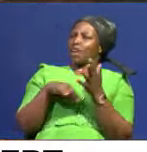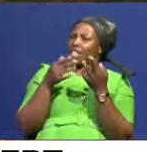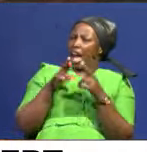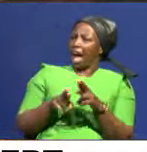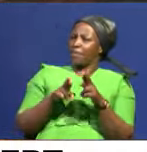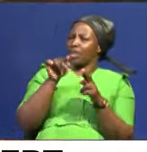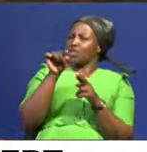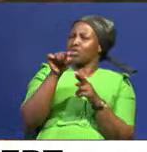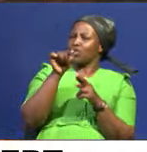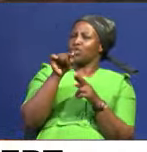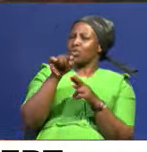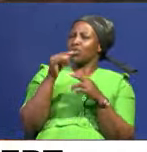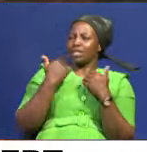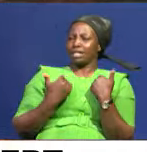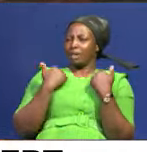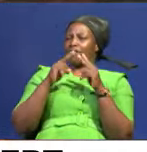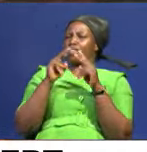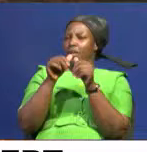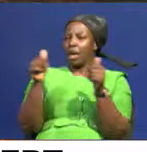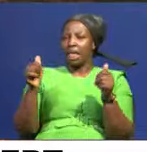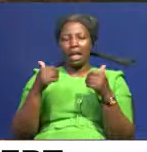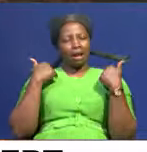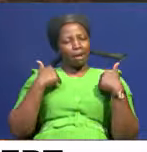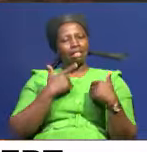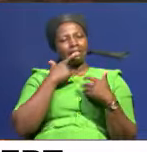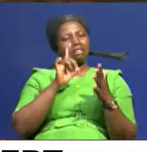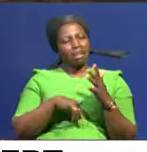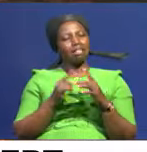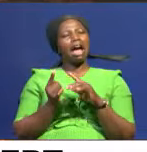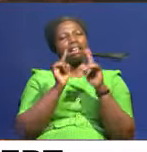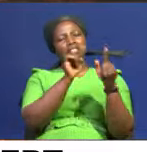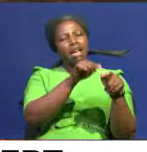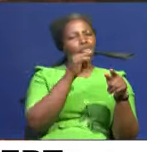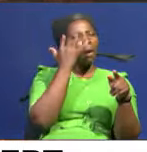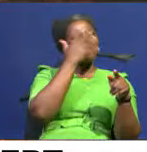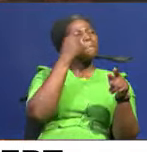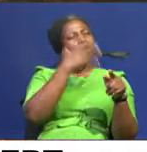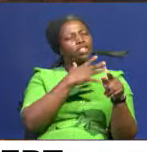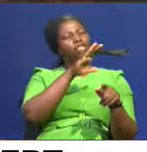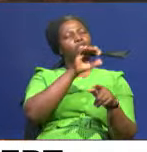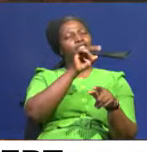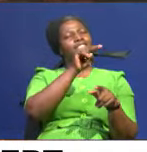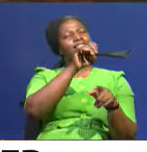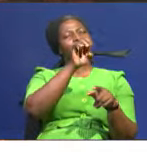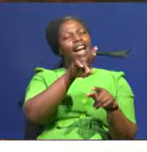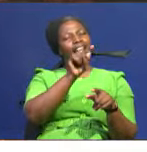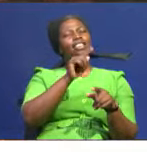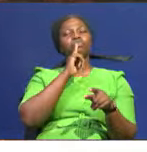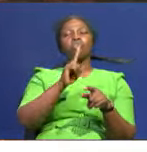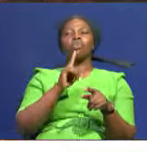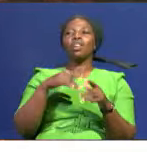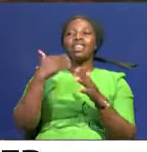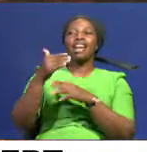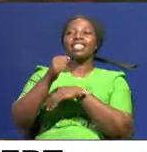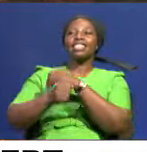in a beautiful state concert, and she said, next year, I want to come with you so that I can also sleep well, so I asked her to come along